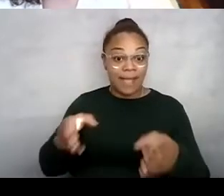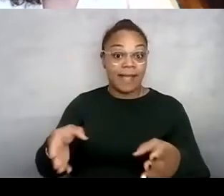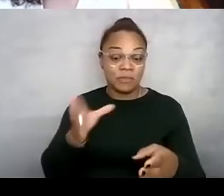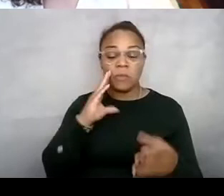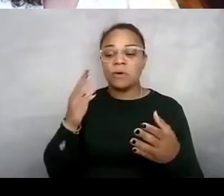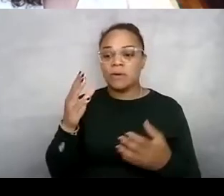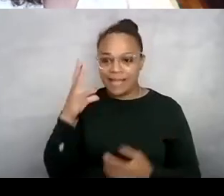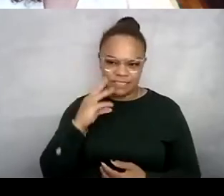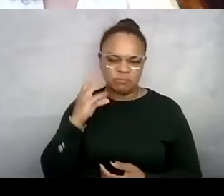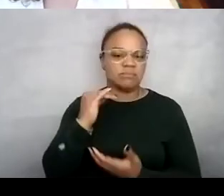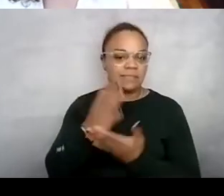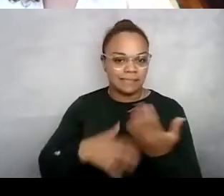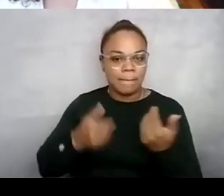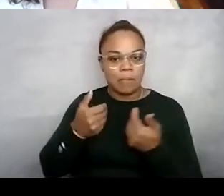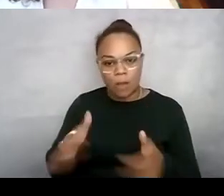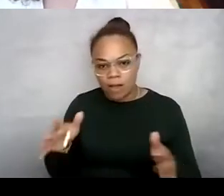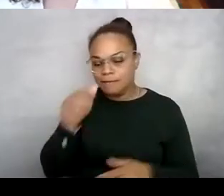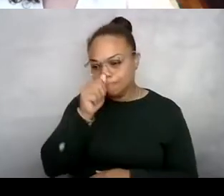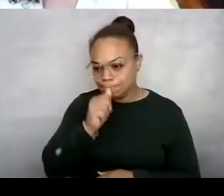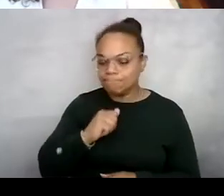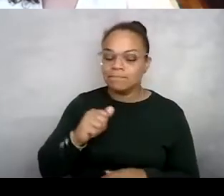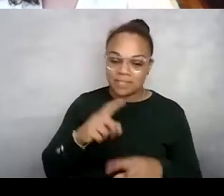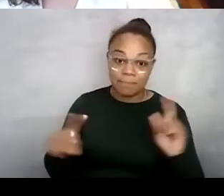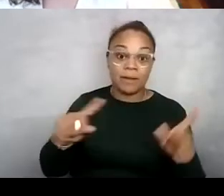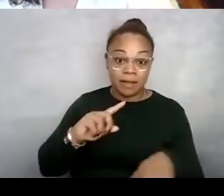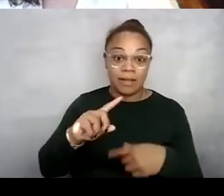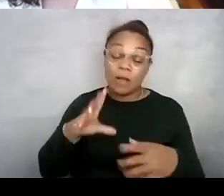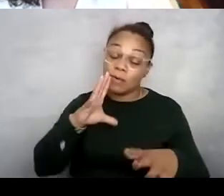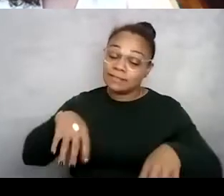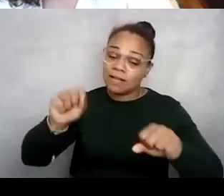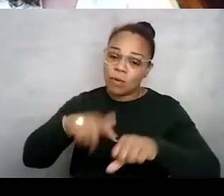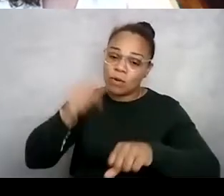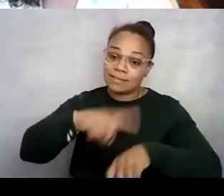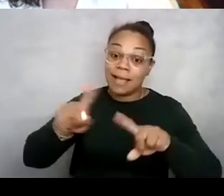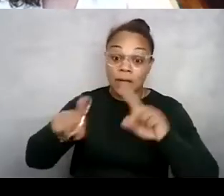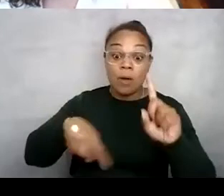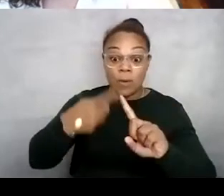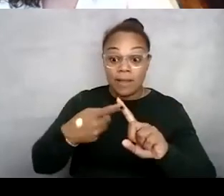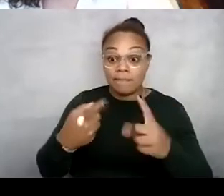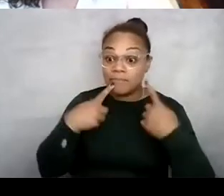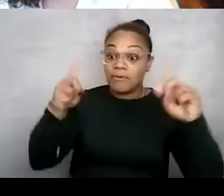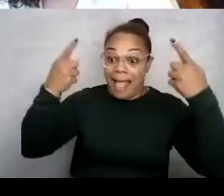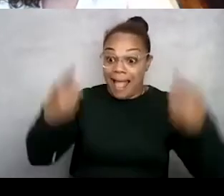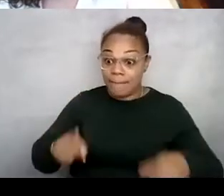time, but when it arrives, it will be solid, and it will come with the cultural change that all of that